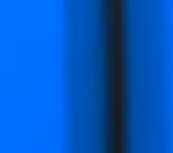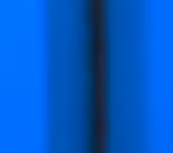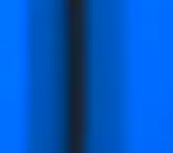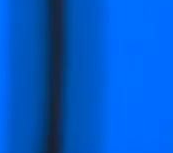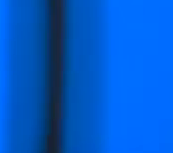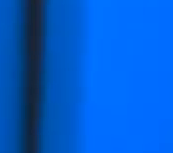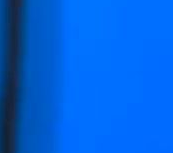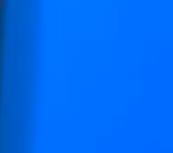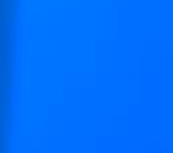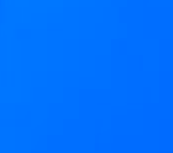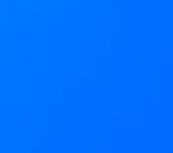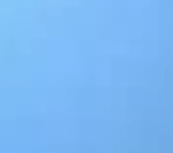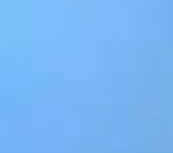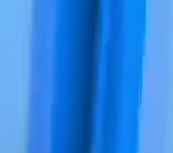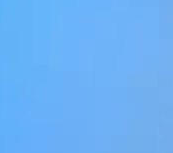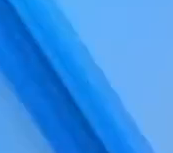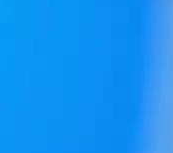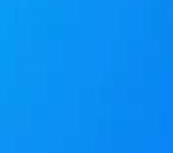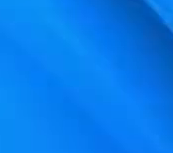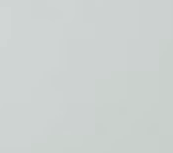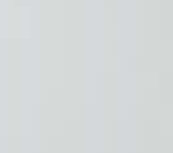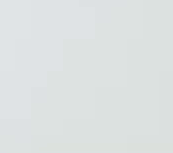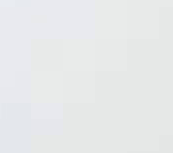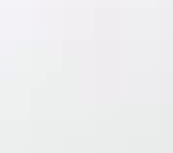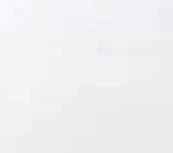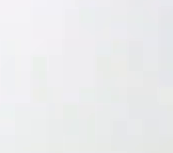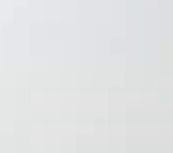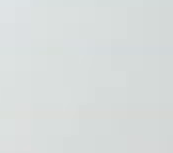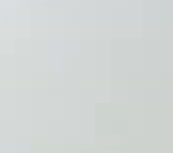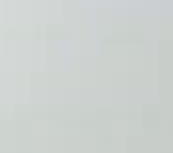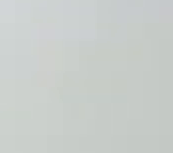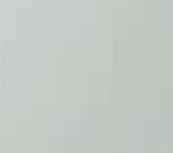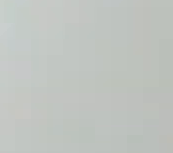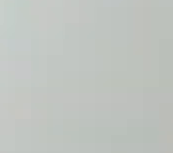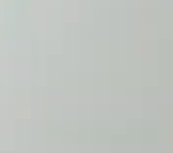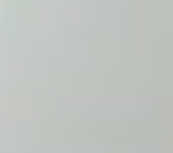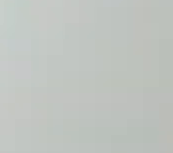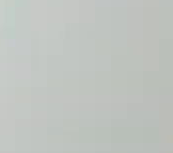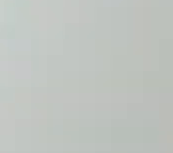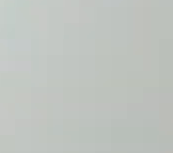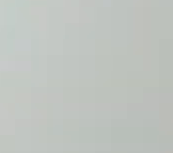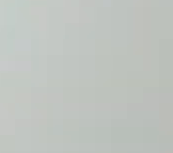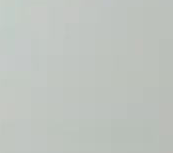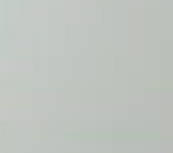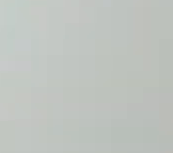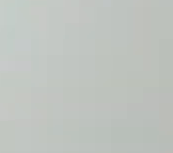ZNS Total Sports is brought to you by Fourth Terrace Diagnostic Center.